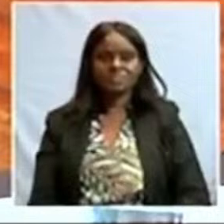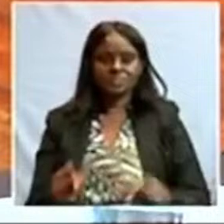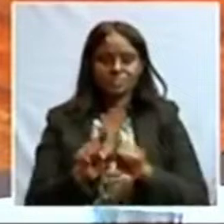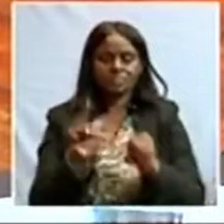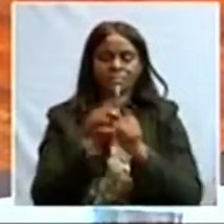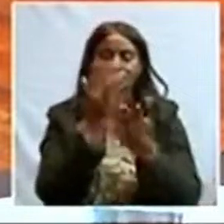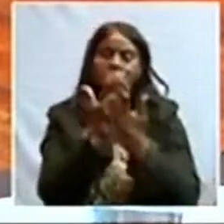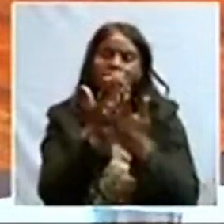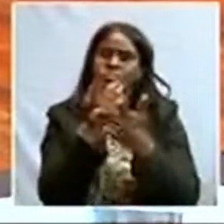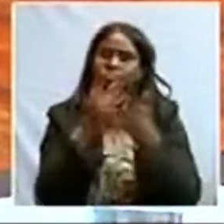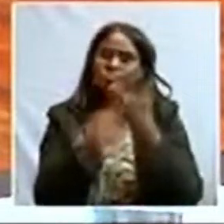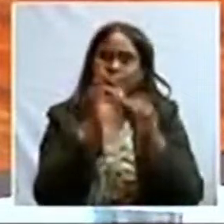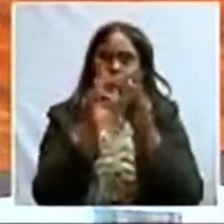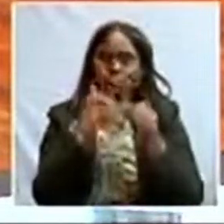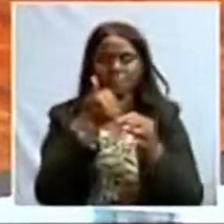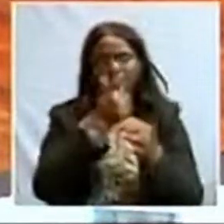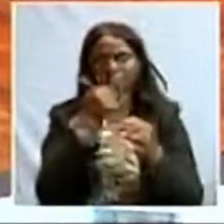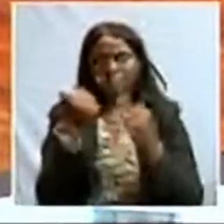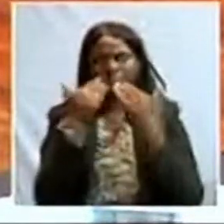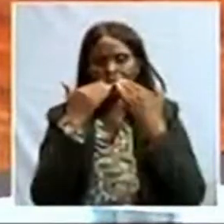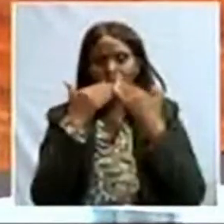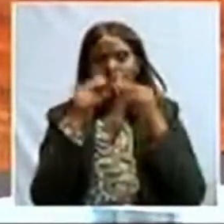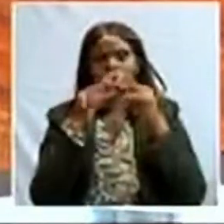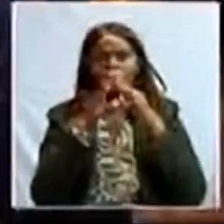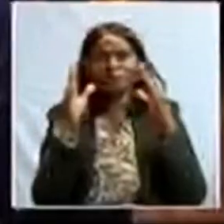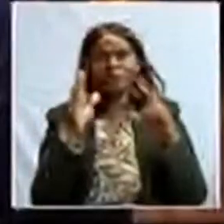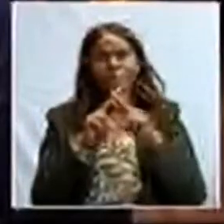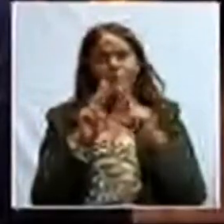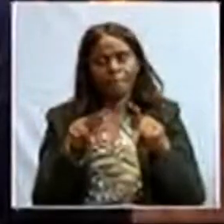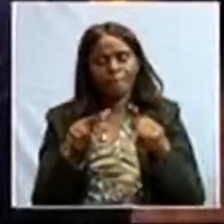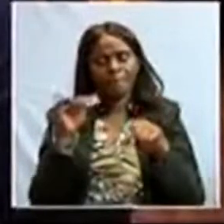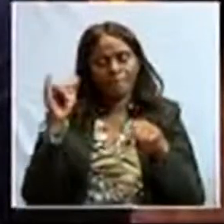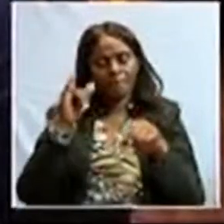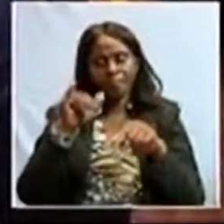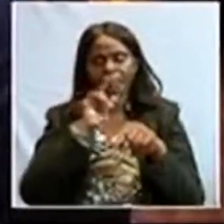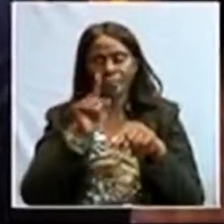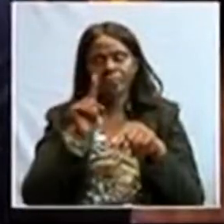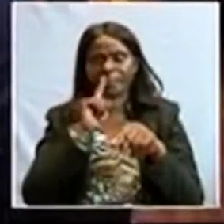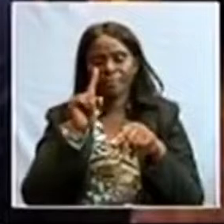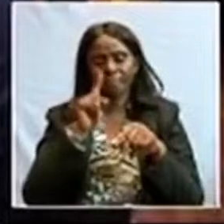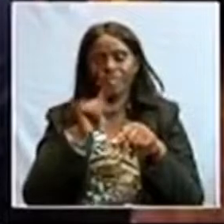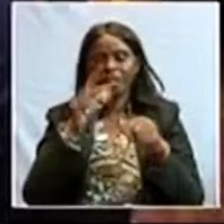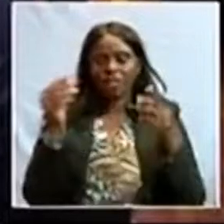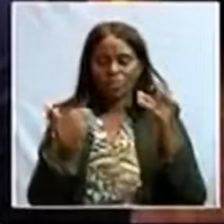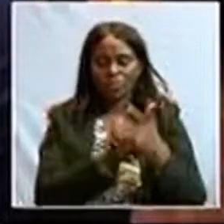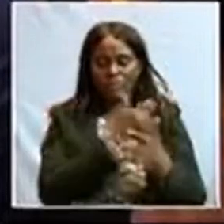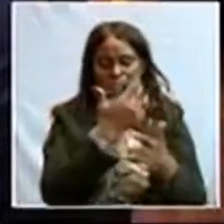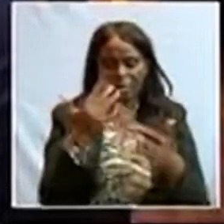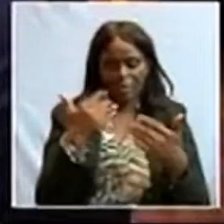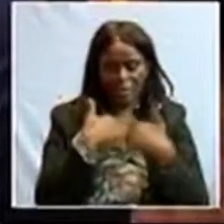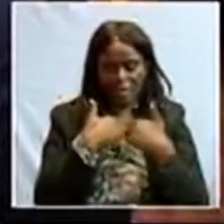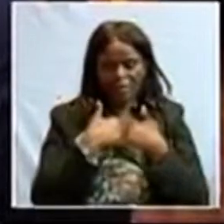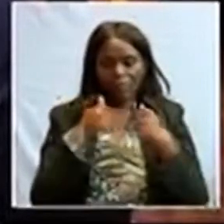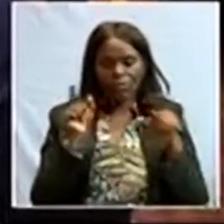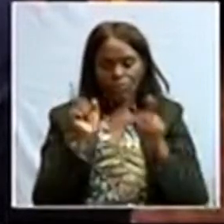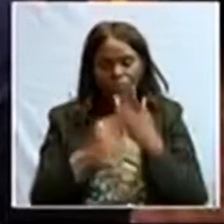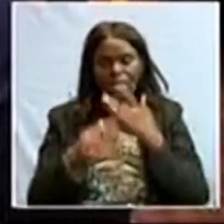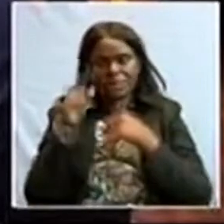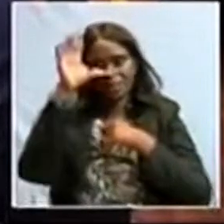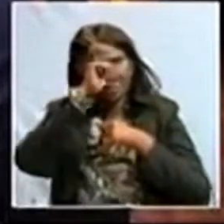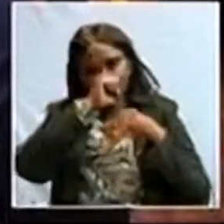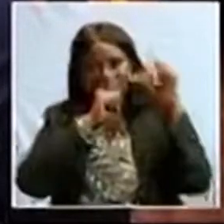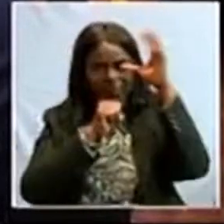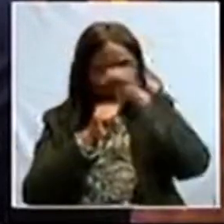if any? Okay, thank you so much, Chair. Of course, every new thing comes with speculations